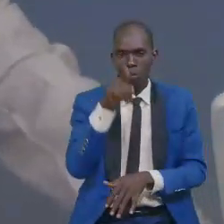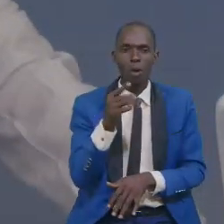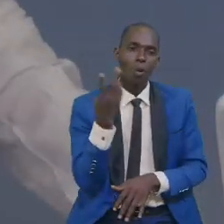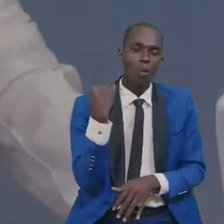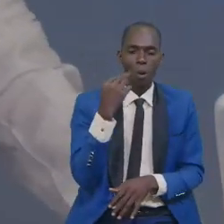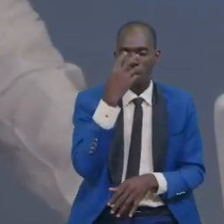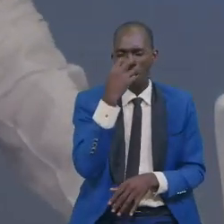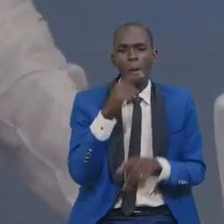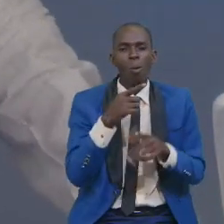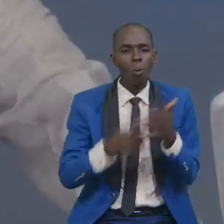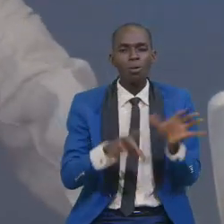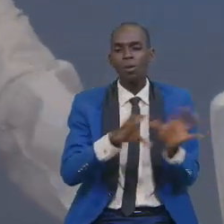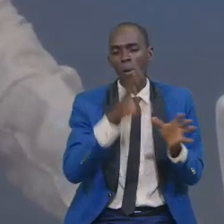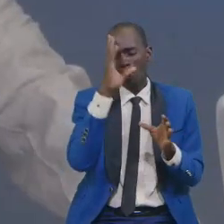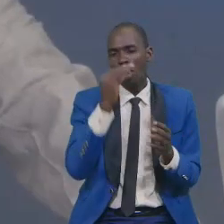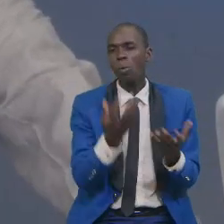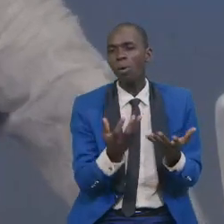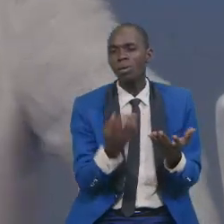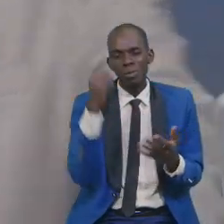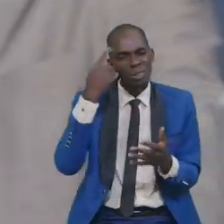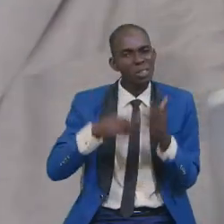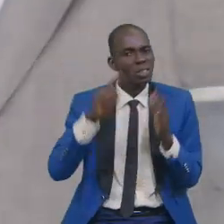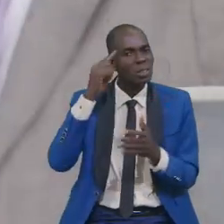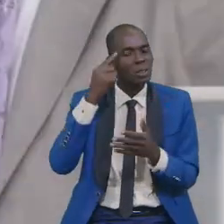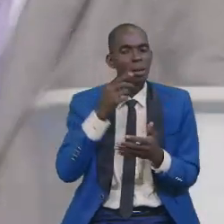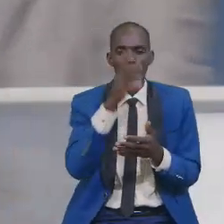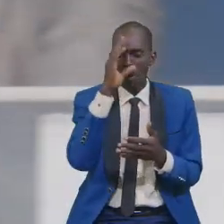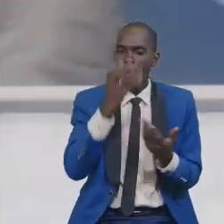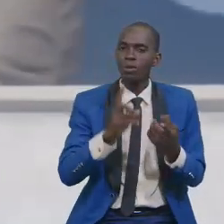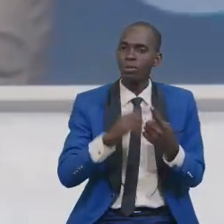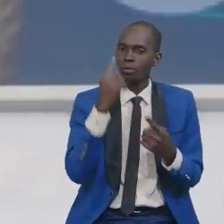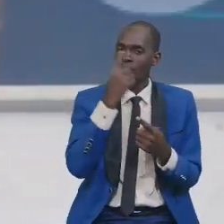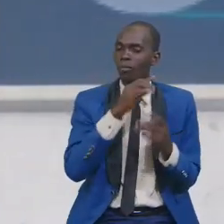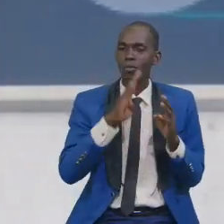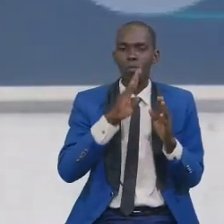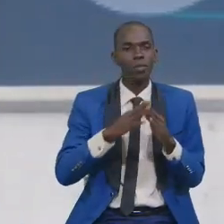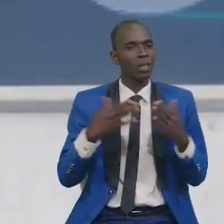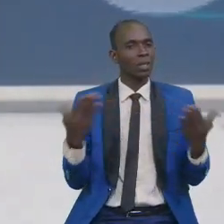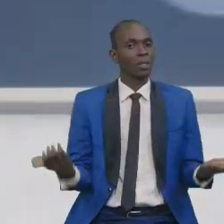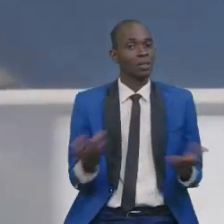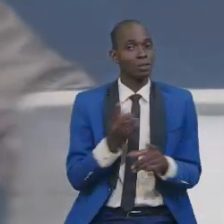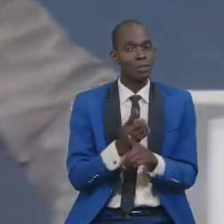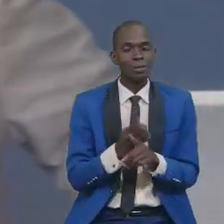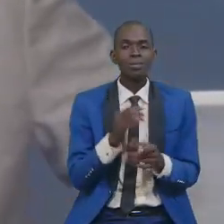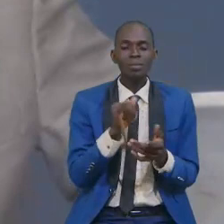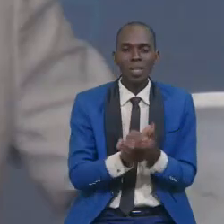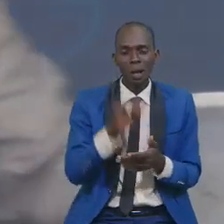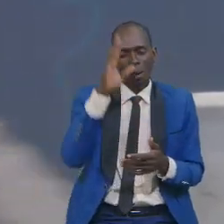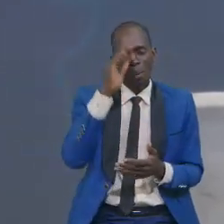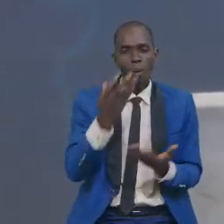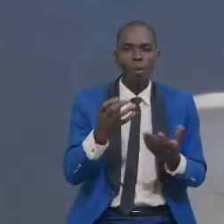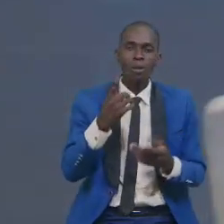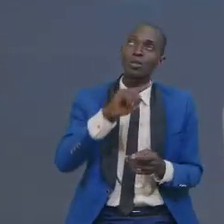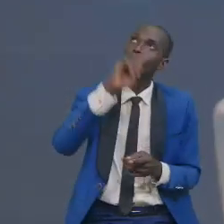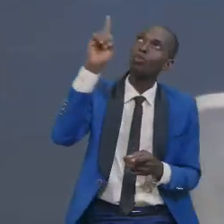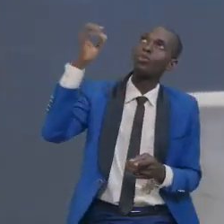for his side he was looking at the son of righteousness was shine upon